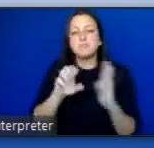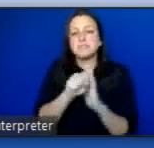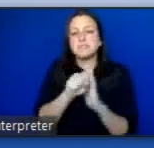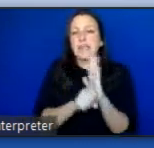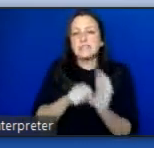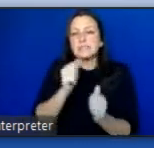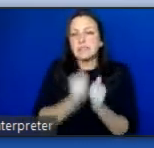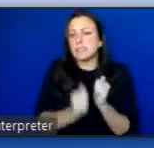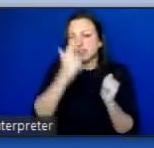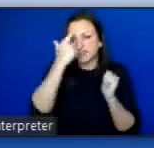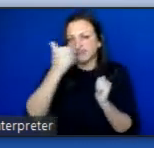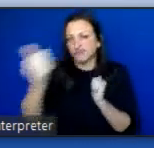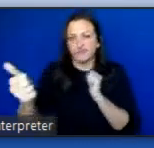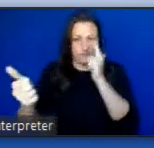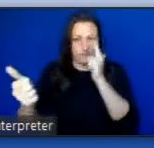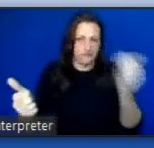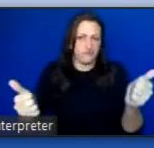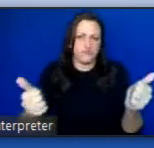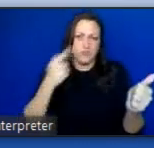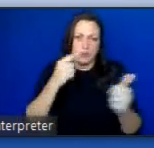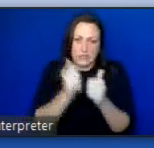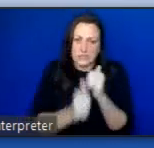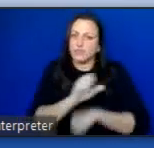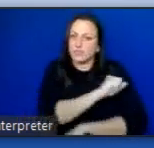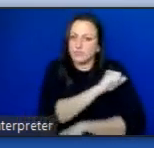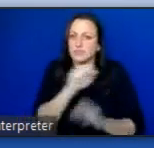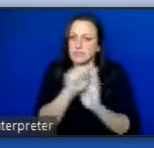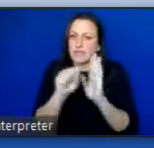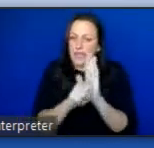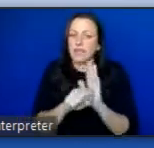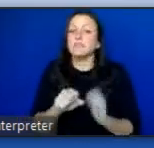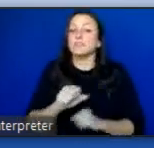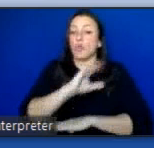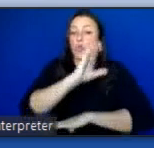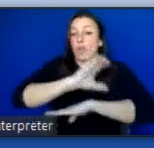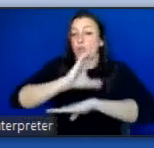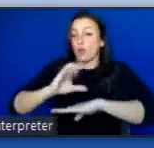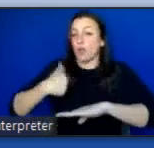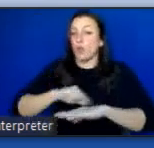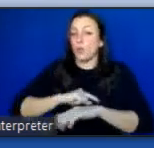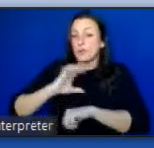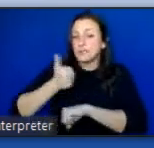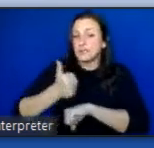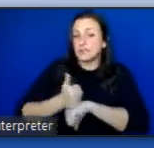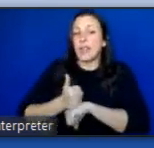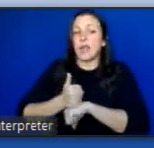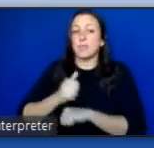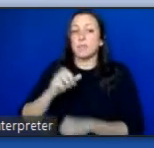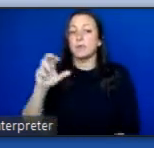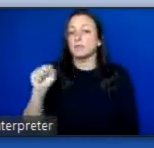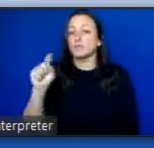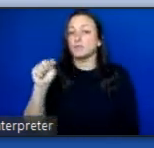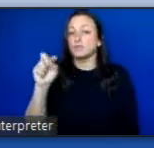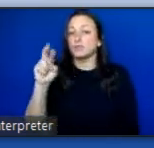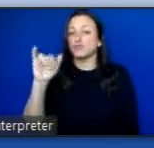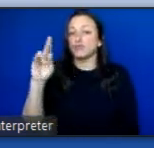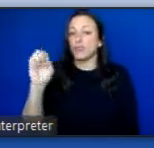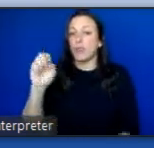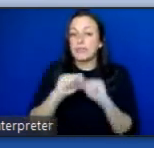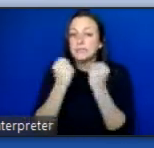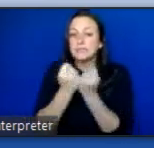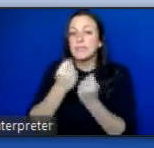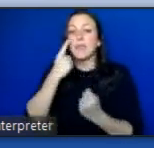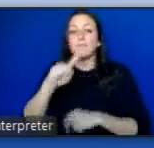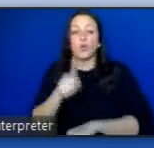their own during this response. Colorado early in the response stood up residential care strike teams for long-term care facilities